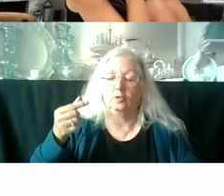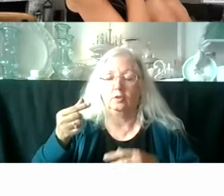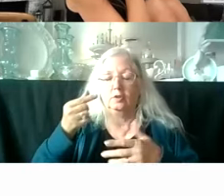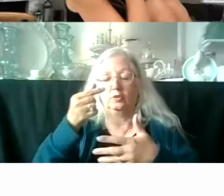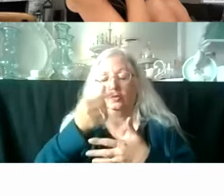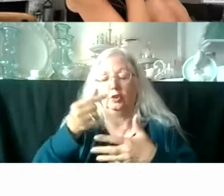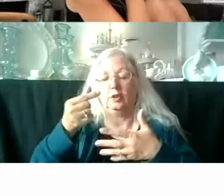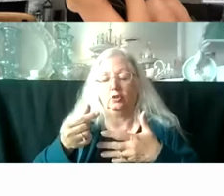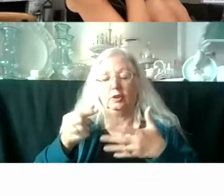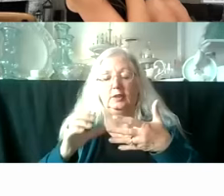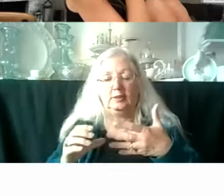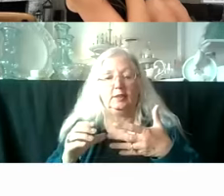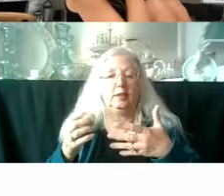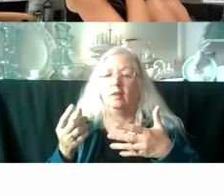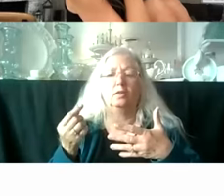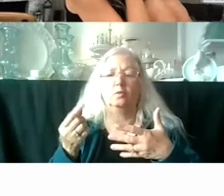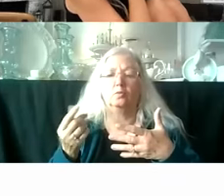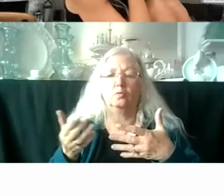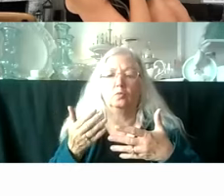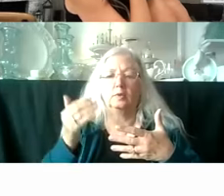C, and then what would we have?